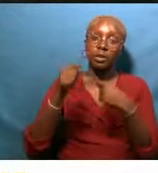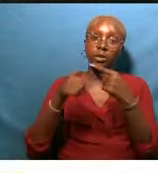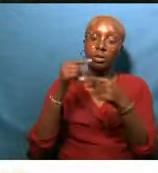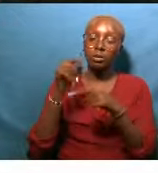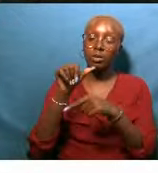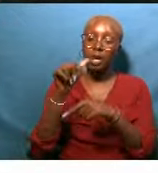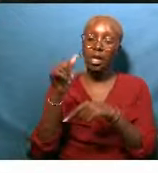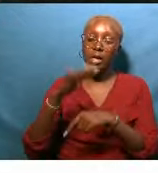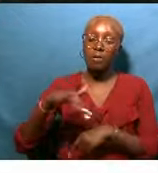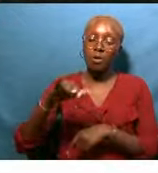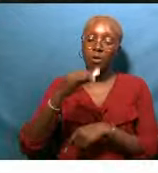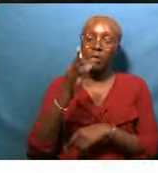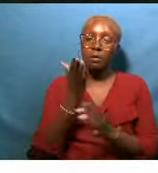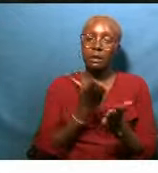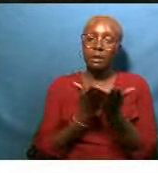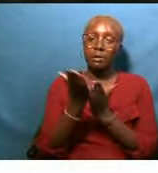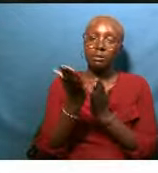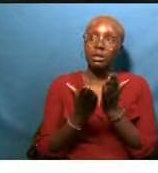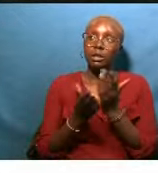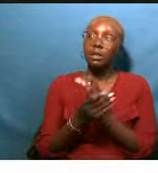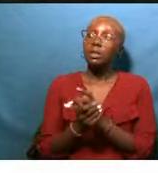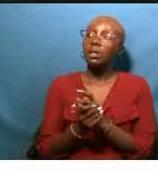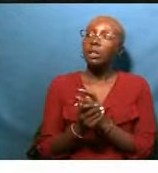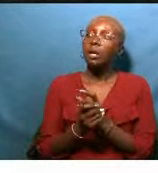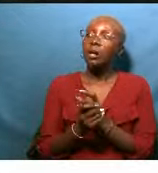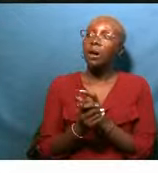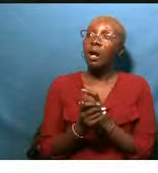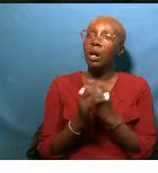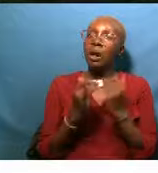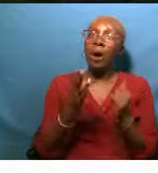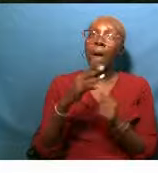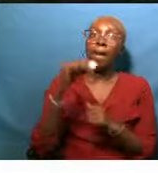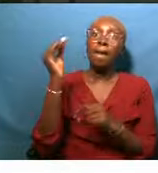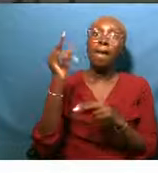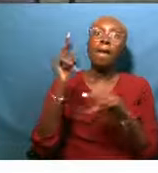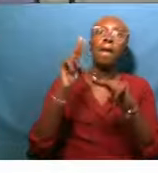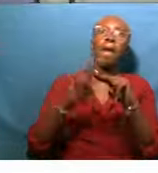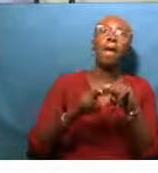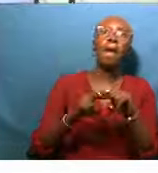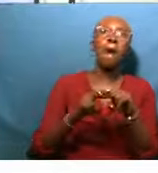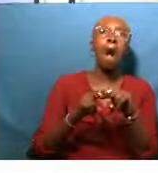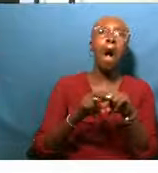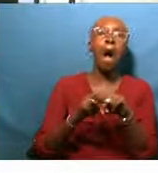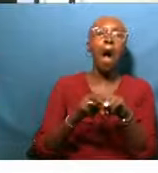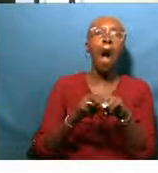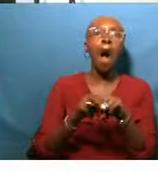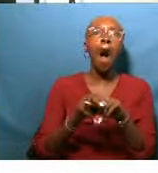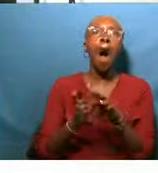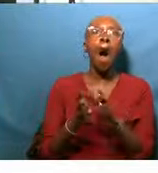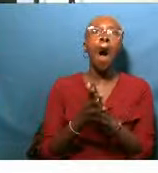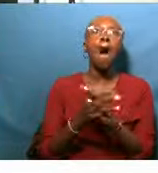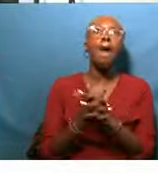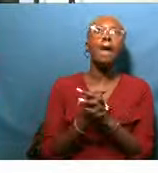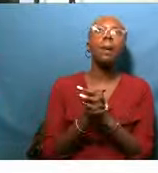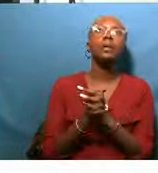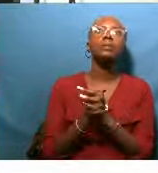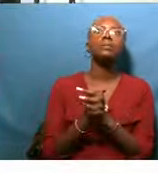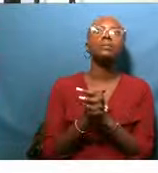So, ana elekezwa sasa. Sasa wacha mimi nipeleke Vika